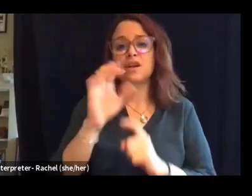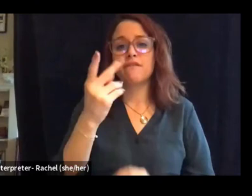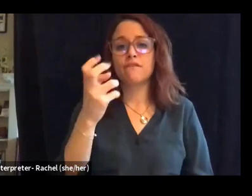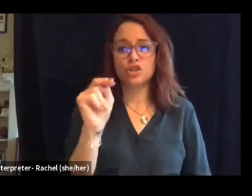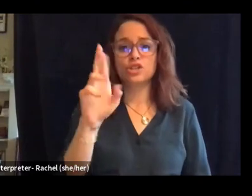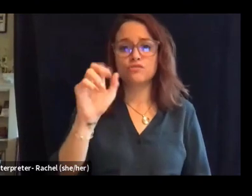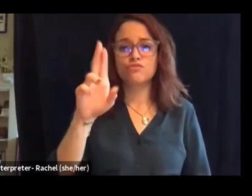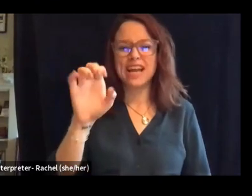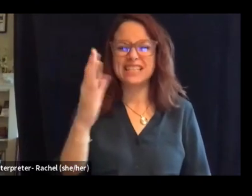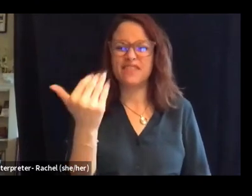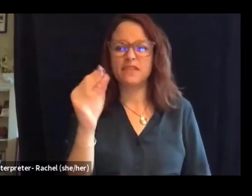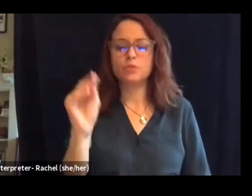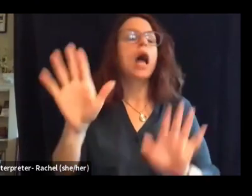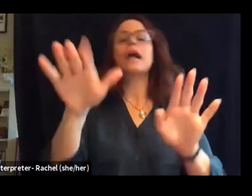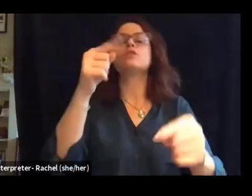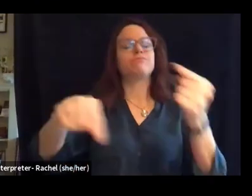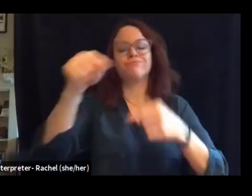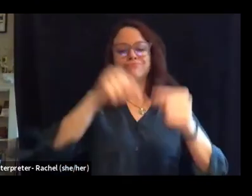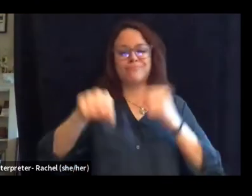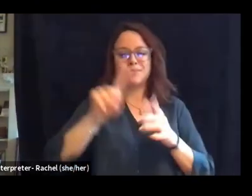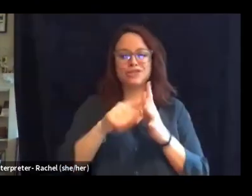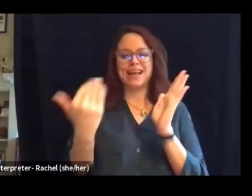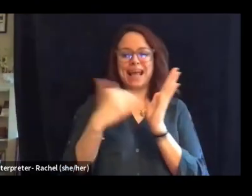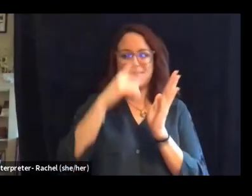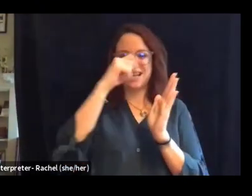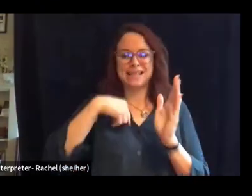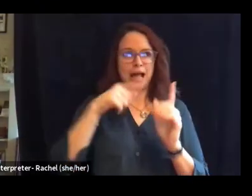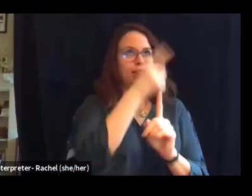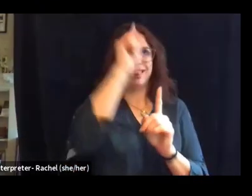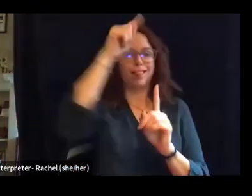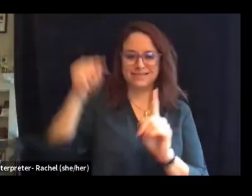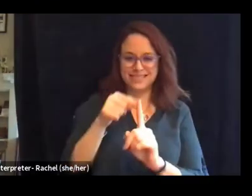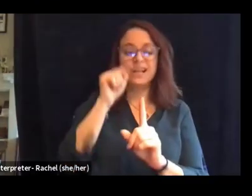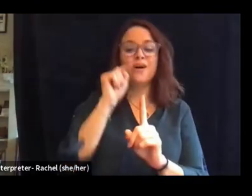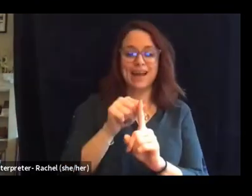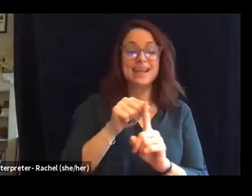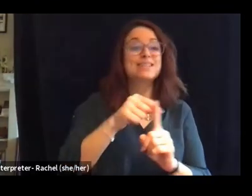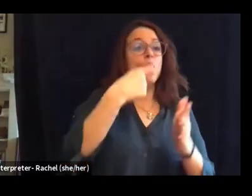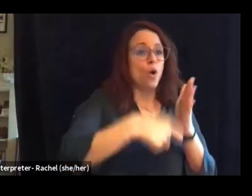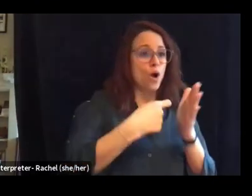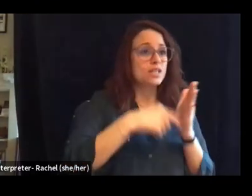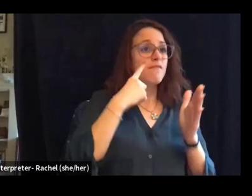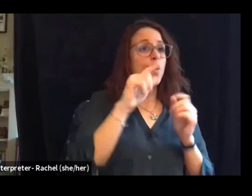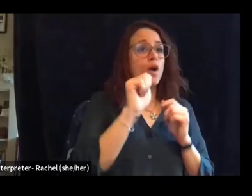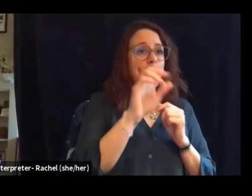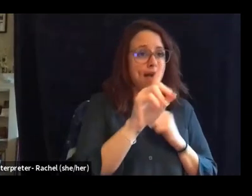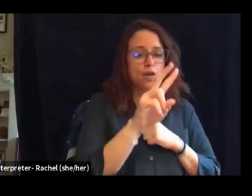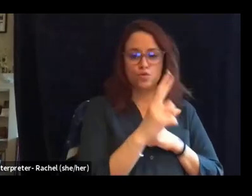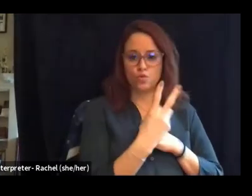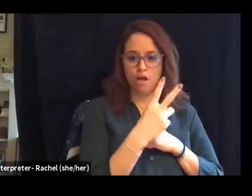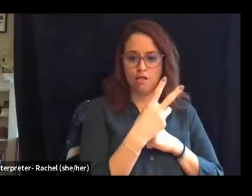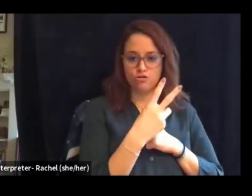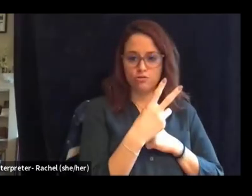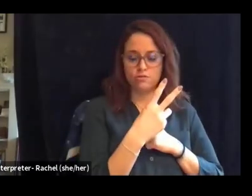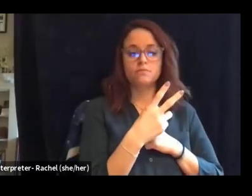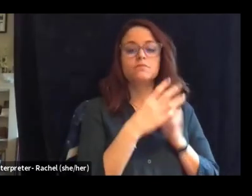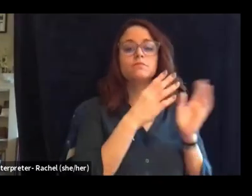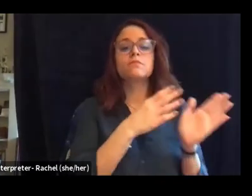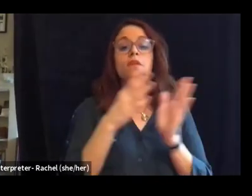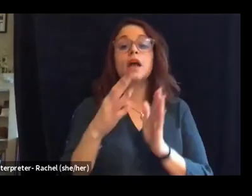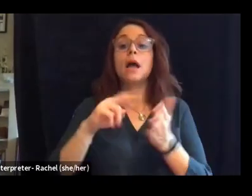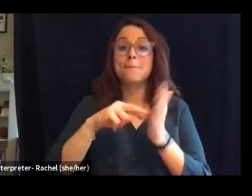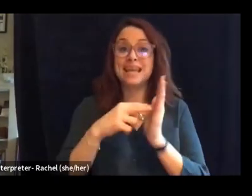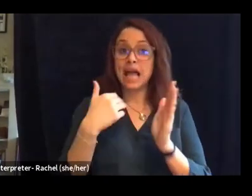start that over again, right? Because I'm lost my train of thought. So the cost to place the ad is $2. That generates a conversion